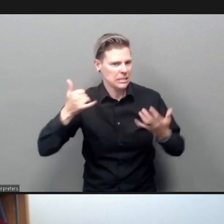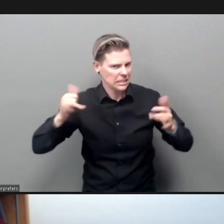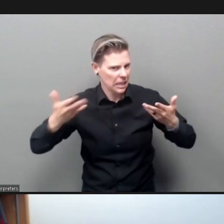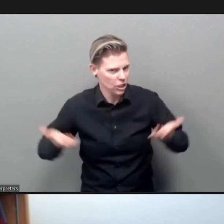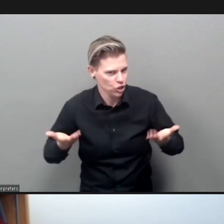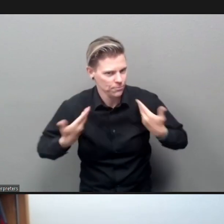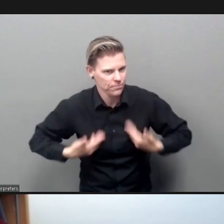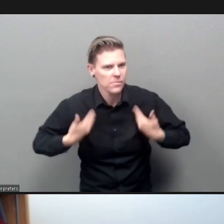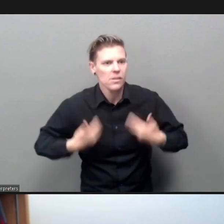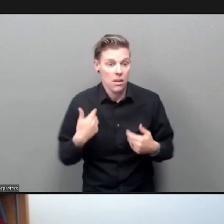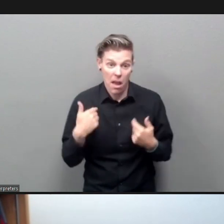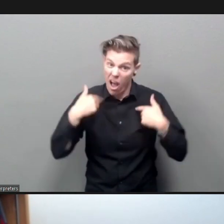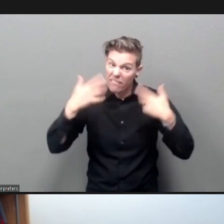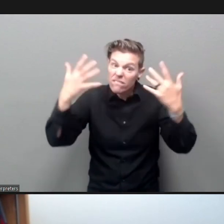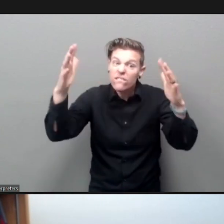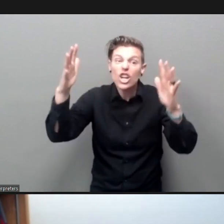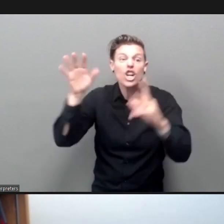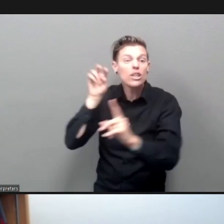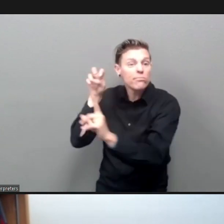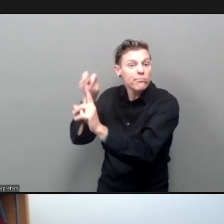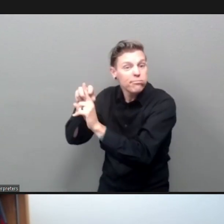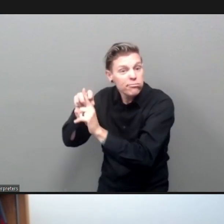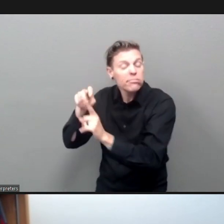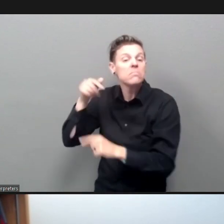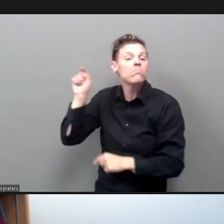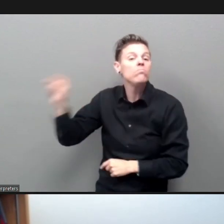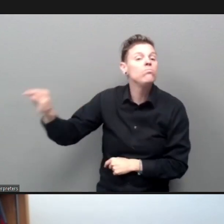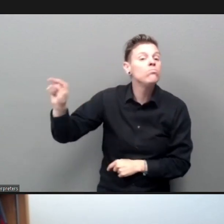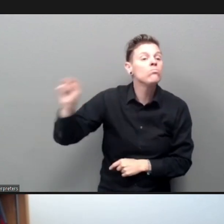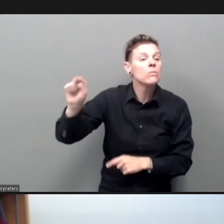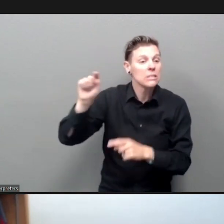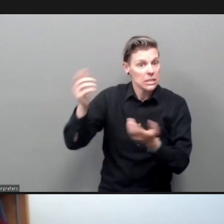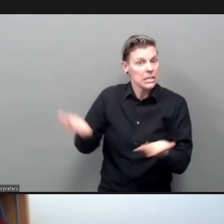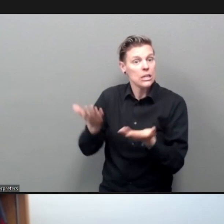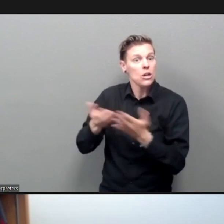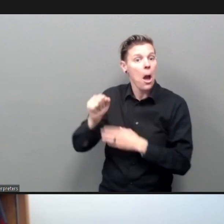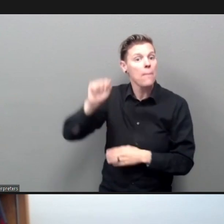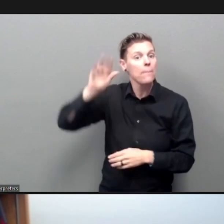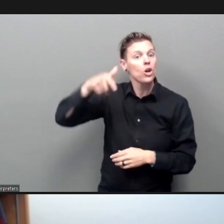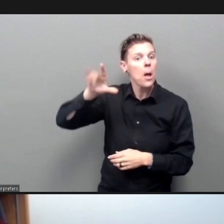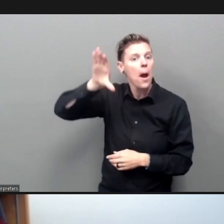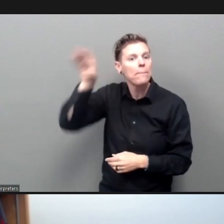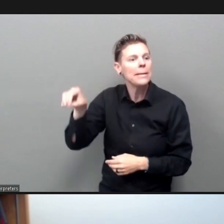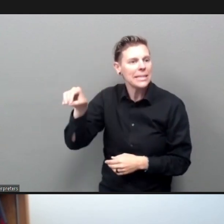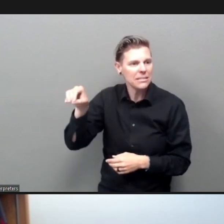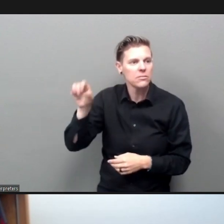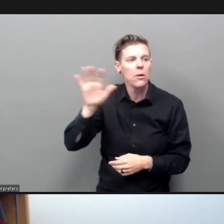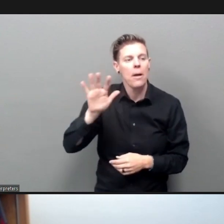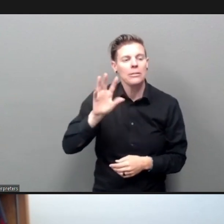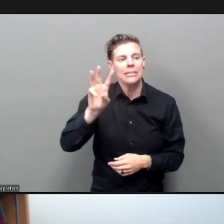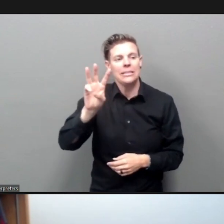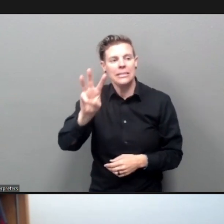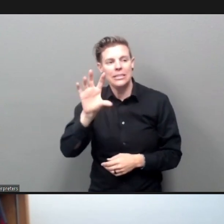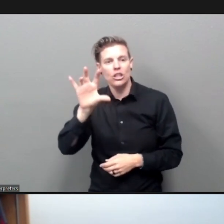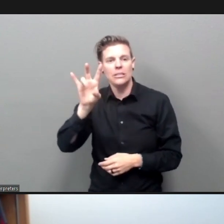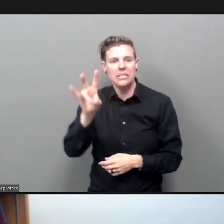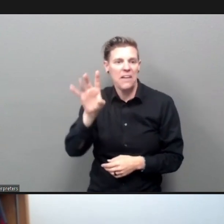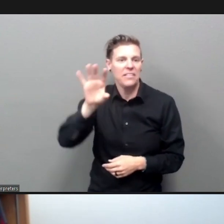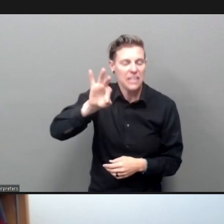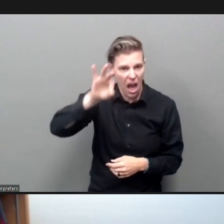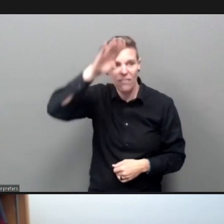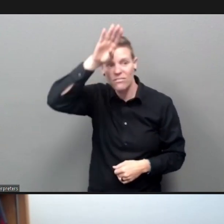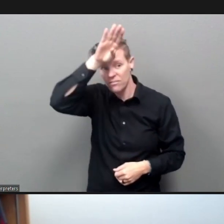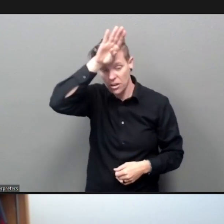in the city of Albuquerque, and they're saying that of all 679 firefighters, all of them are trained as either EMTs